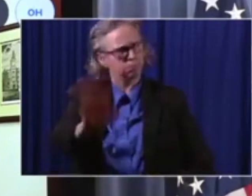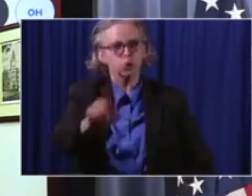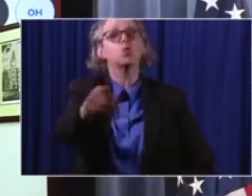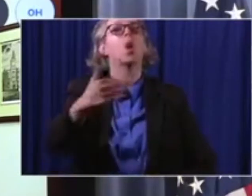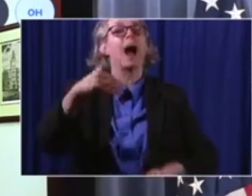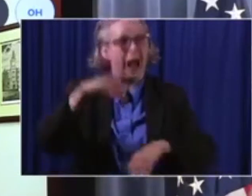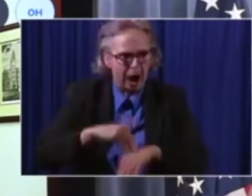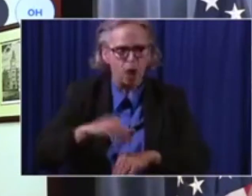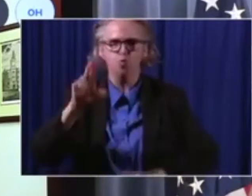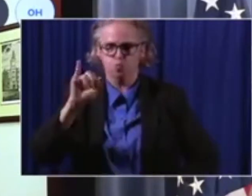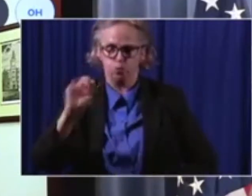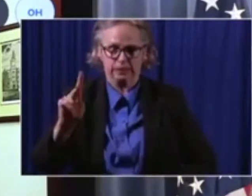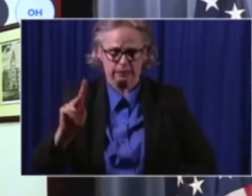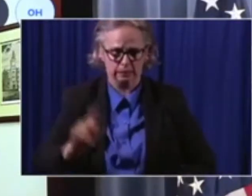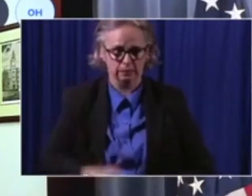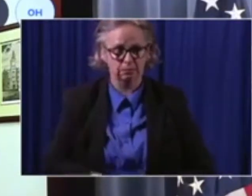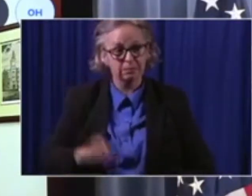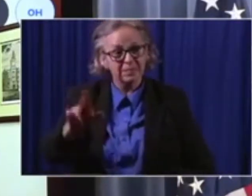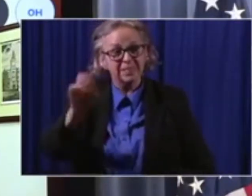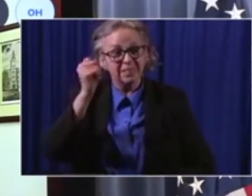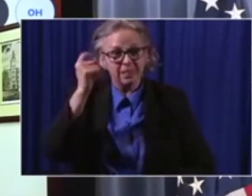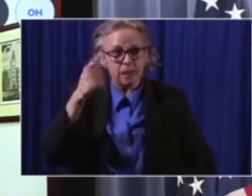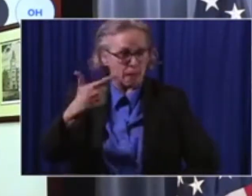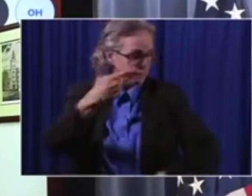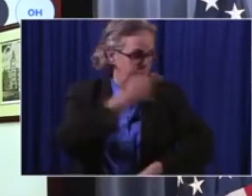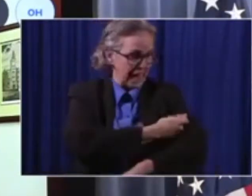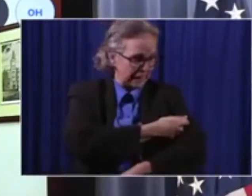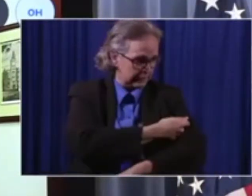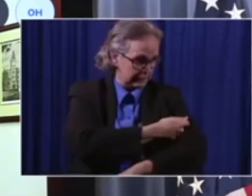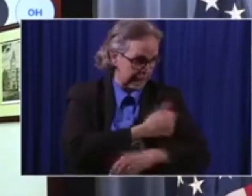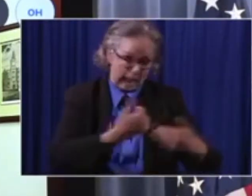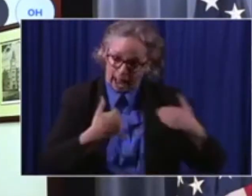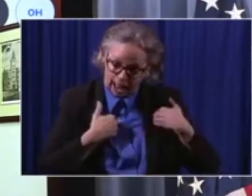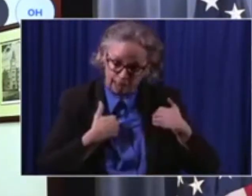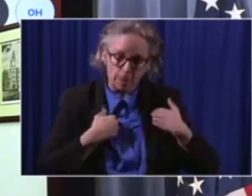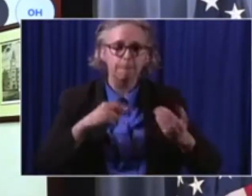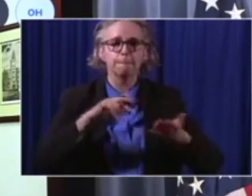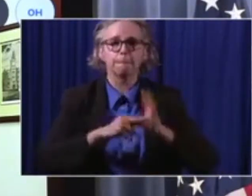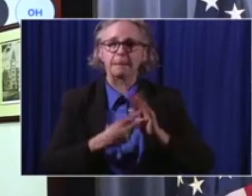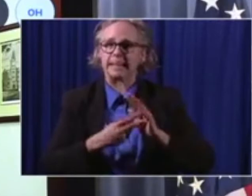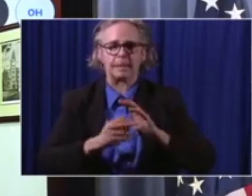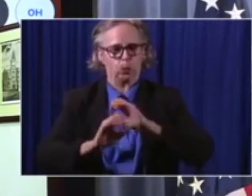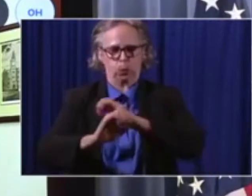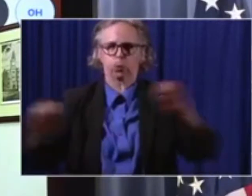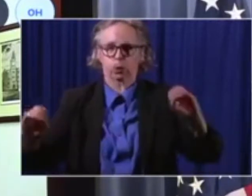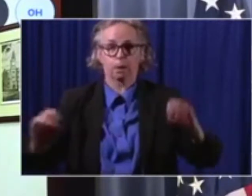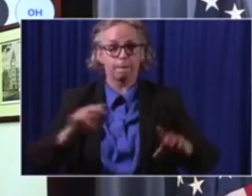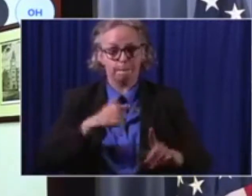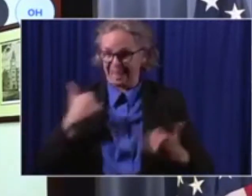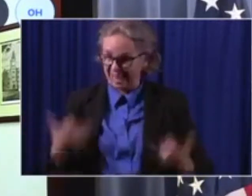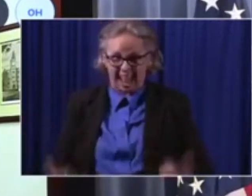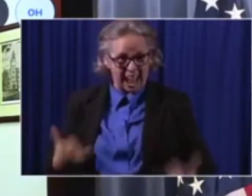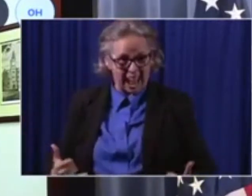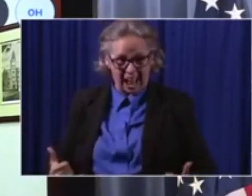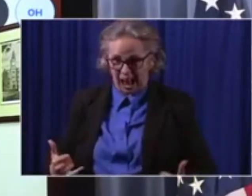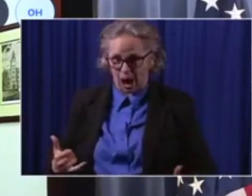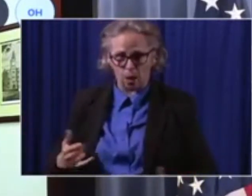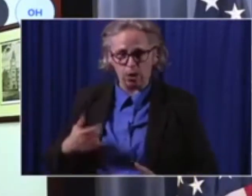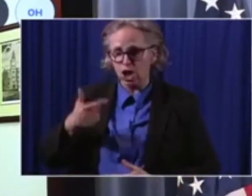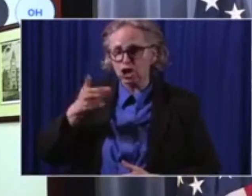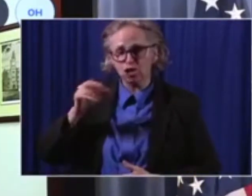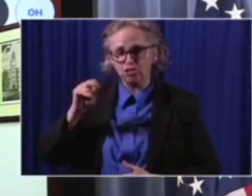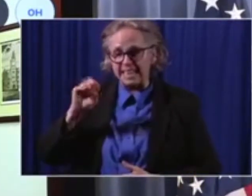or until we have a pharmacologic medication treatment that is known to stop the incidence of the disease and the spread of